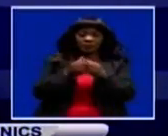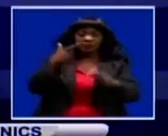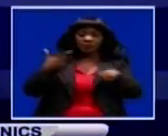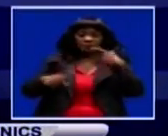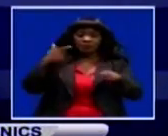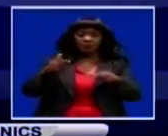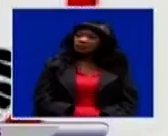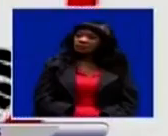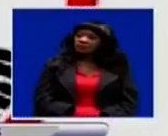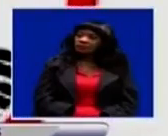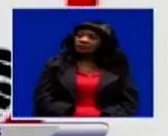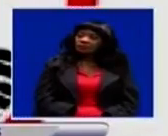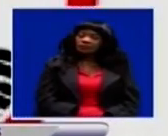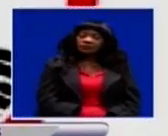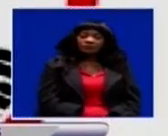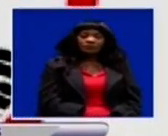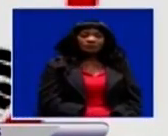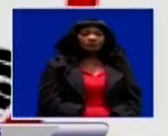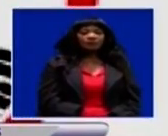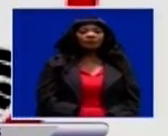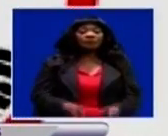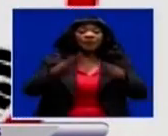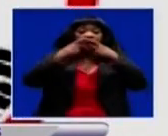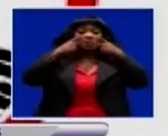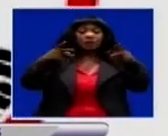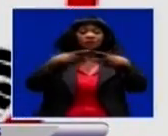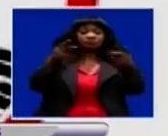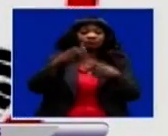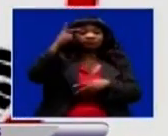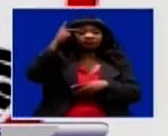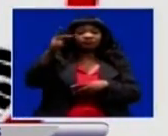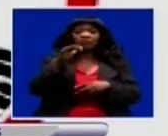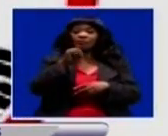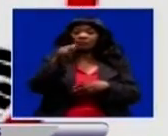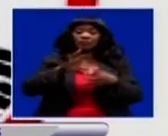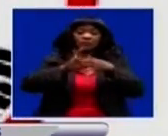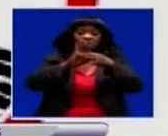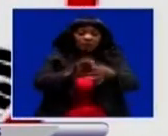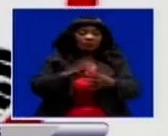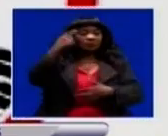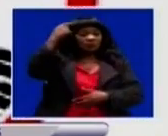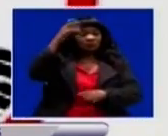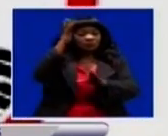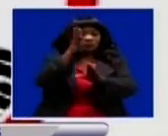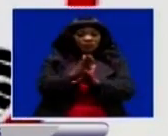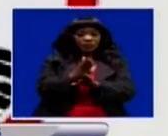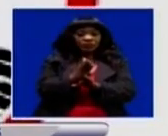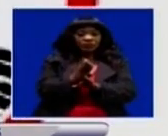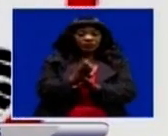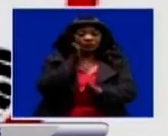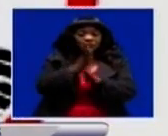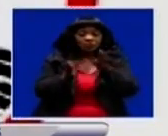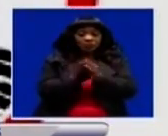after this message. Most public places in Kitwe are not yet compliant with the government directive